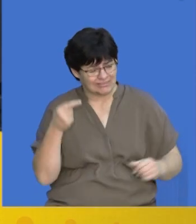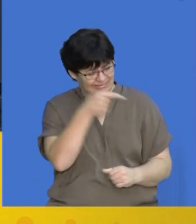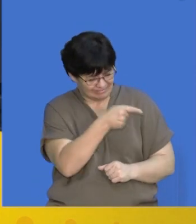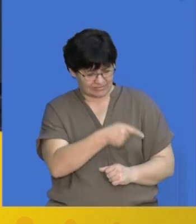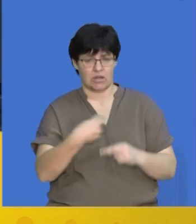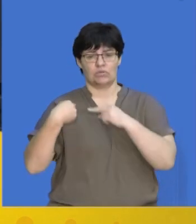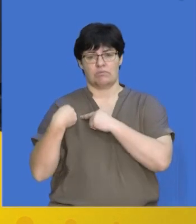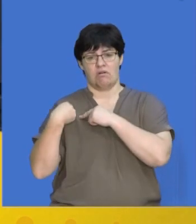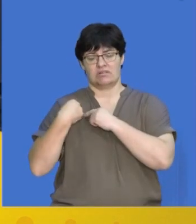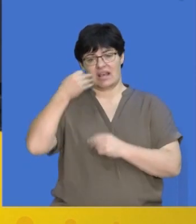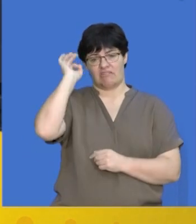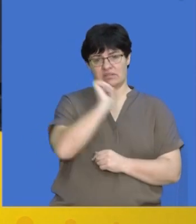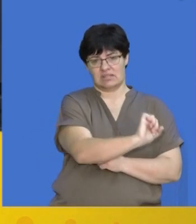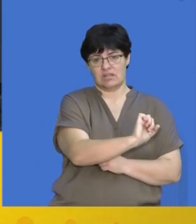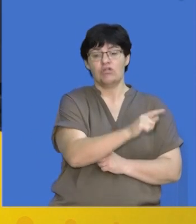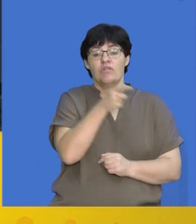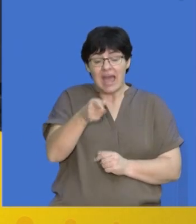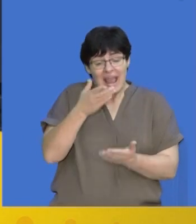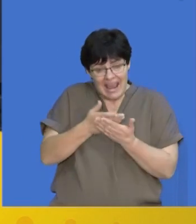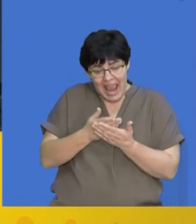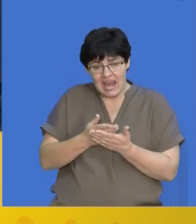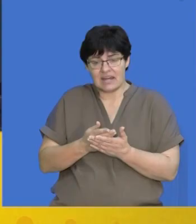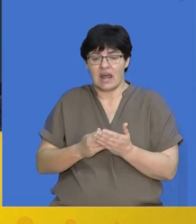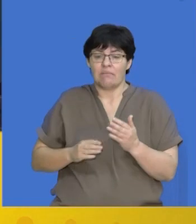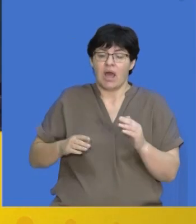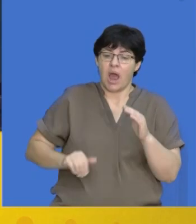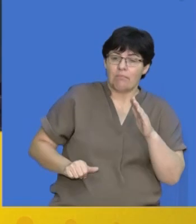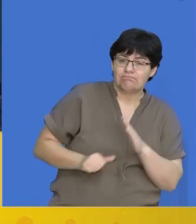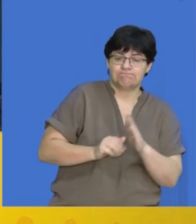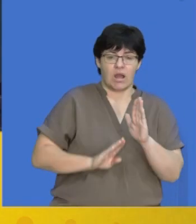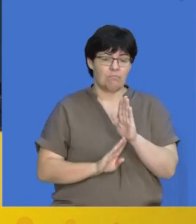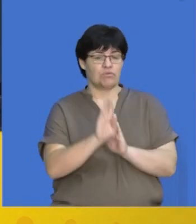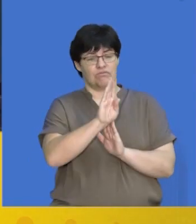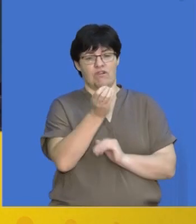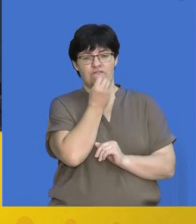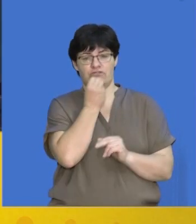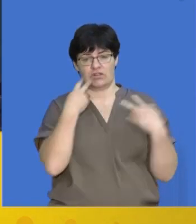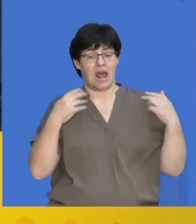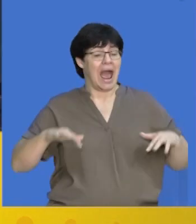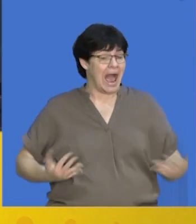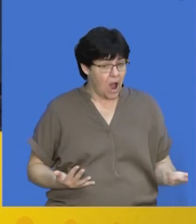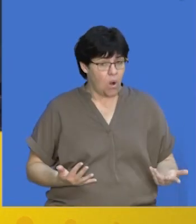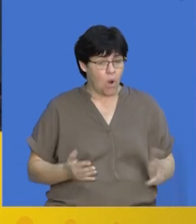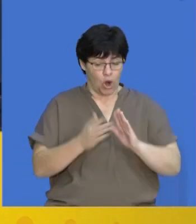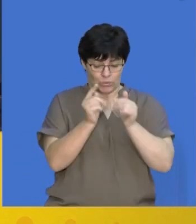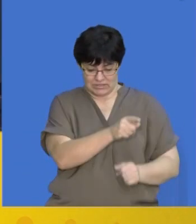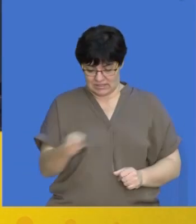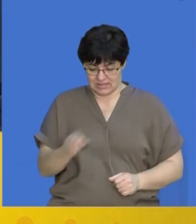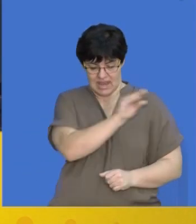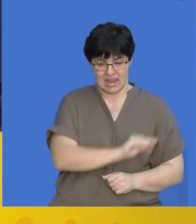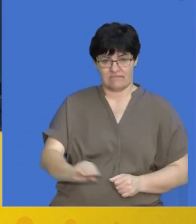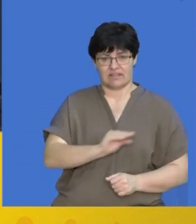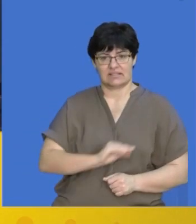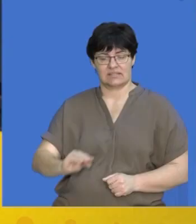in improving the food security levels. And how can they do that? By investing in communities.